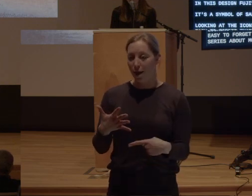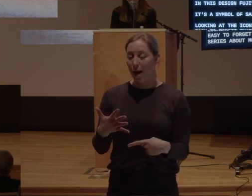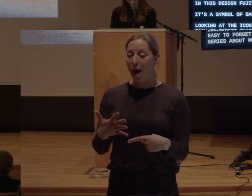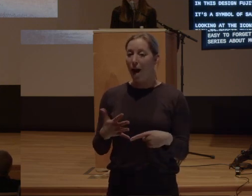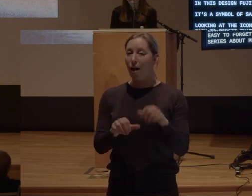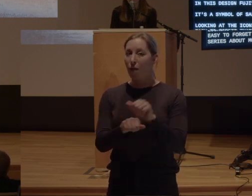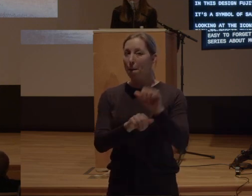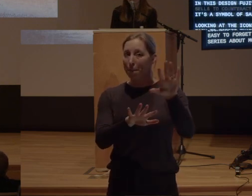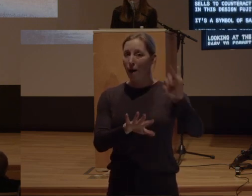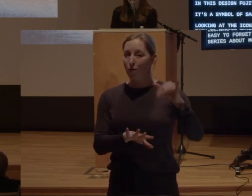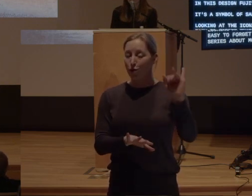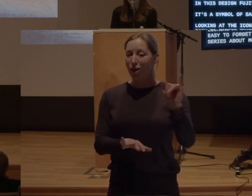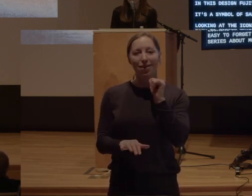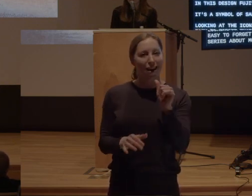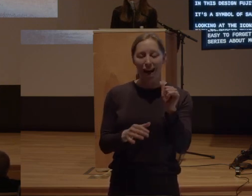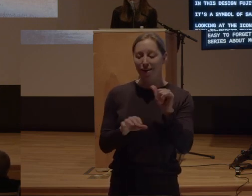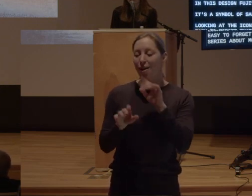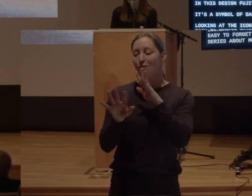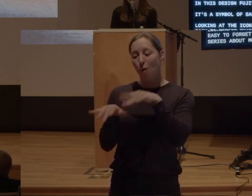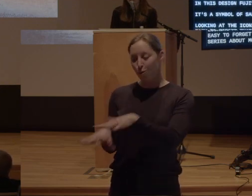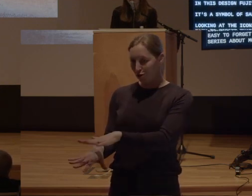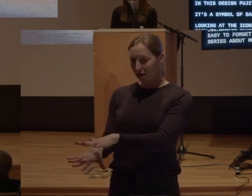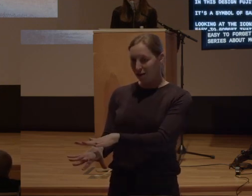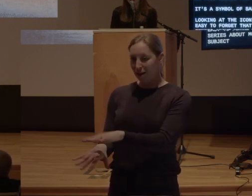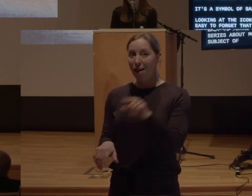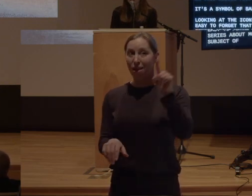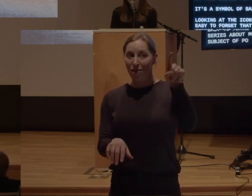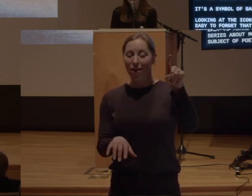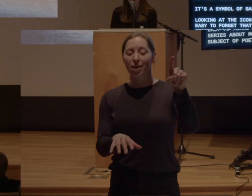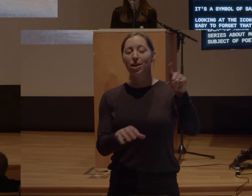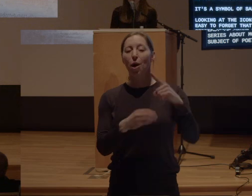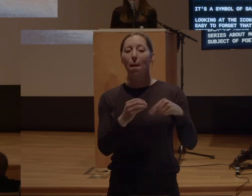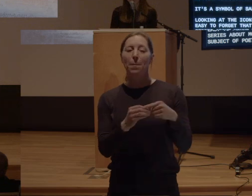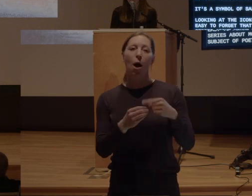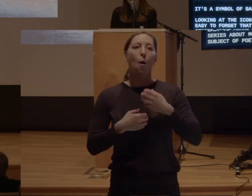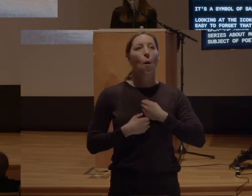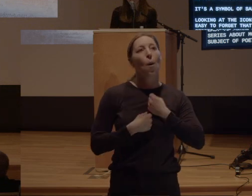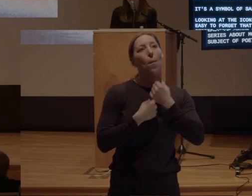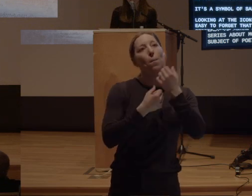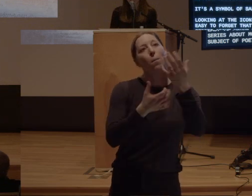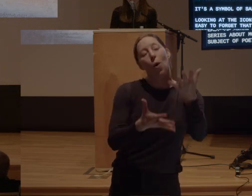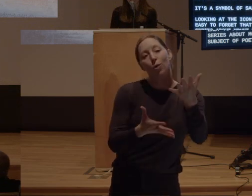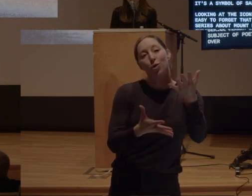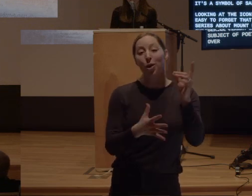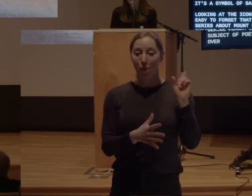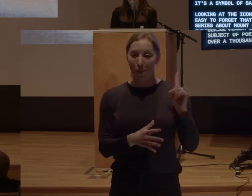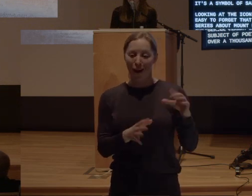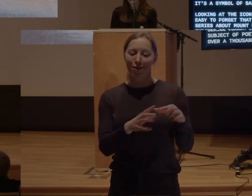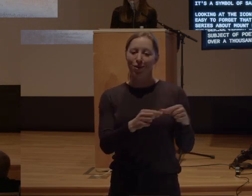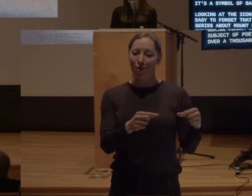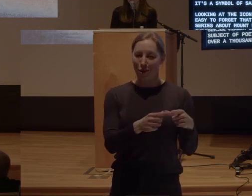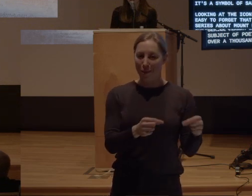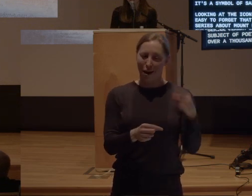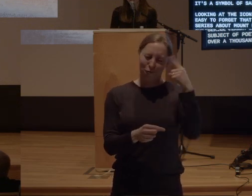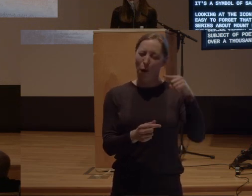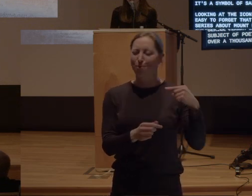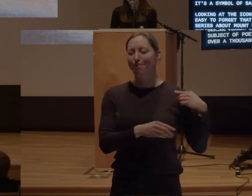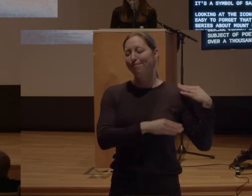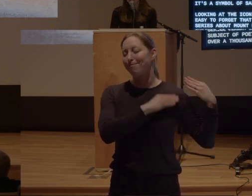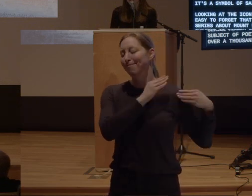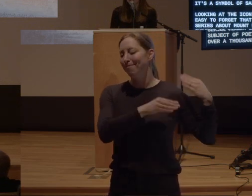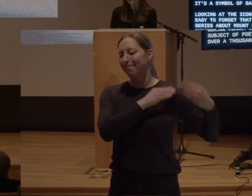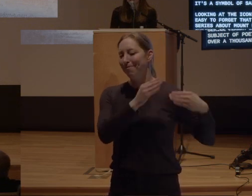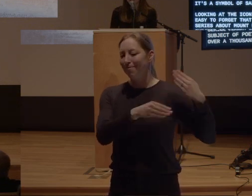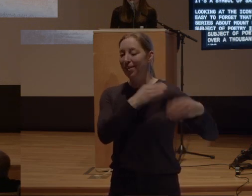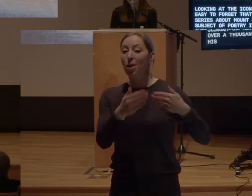ocean. Mount Fuji had been a subject of poetry and the arts in Japan for well over 1,000 years by the time Hokusai created